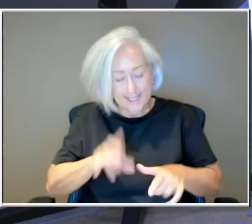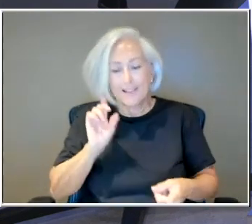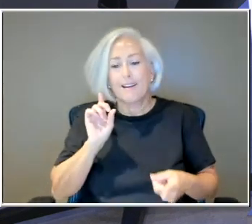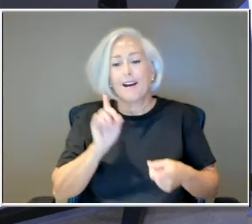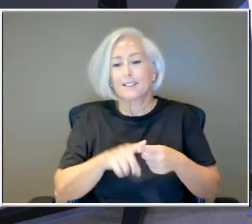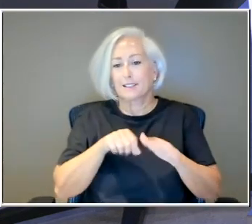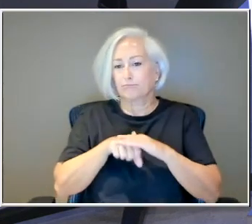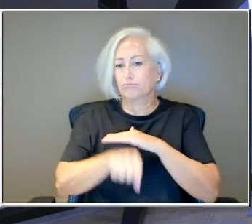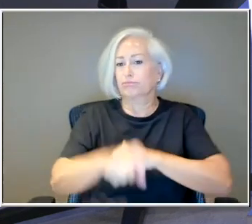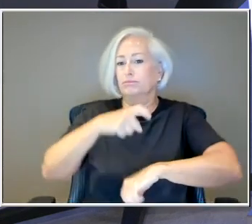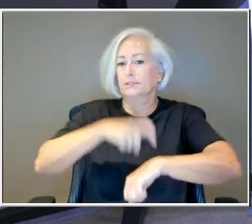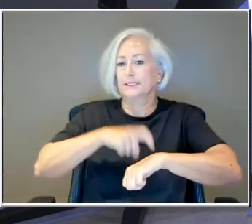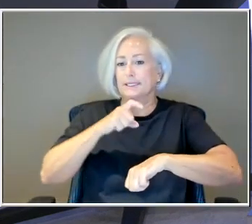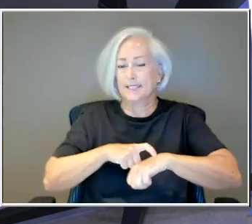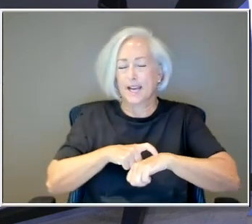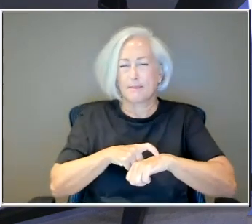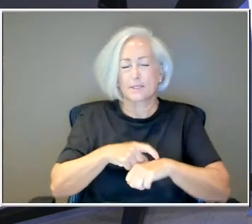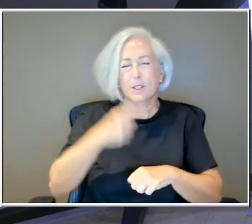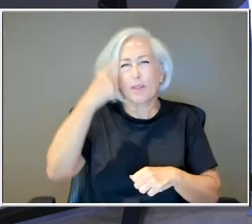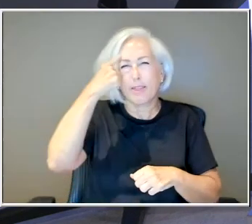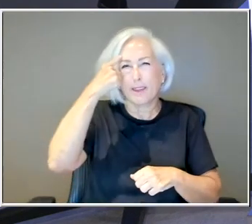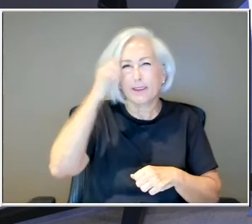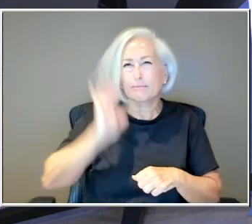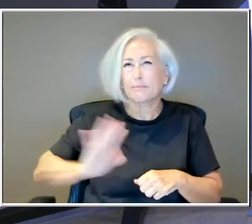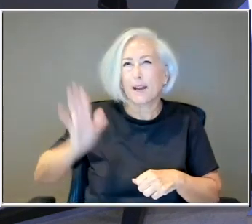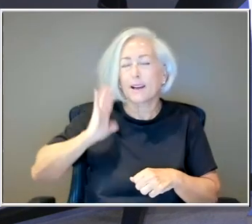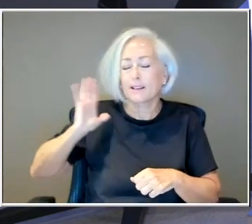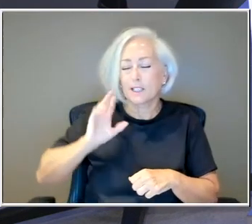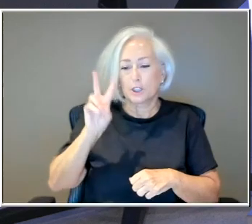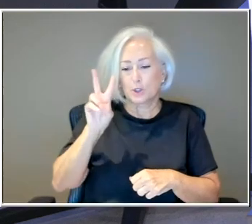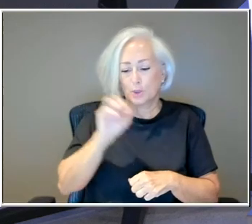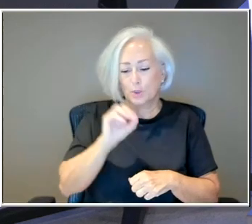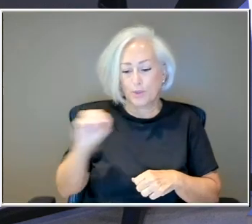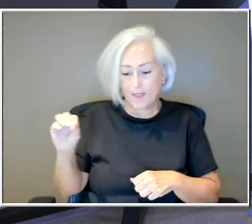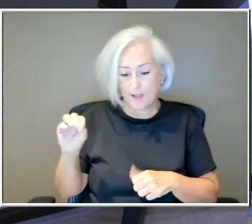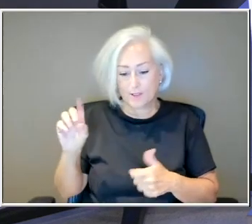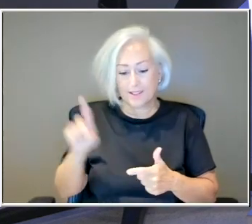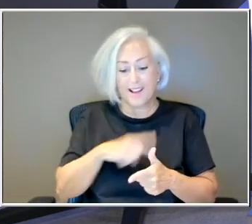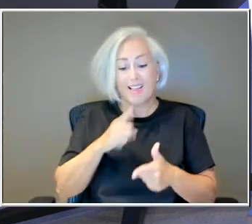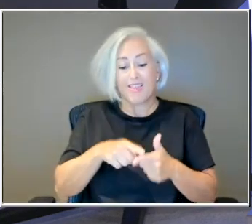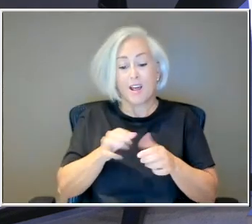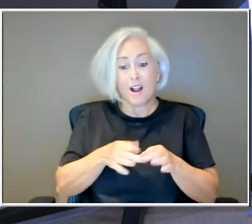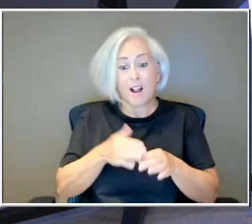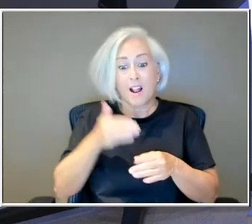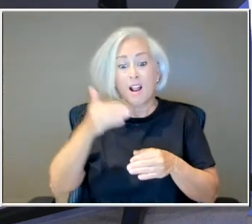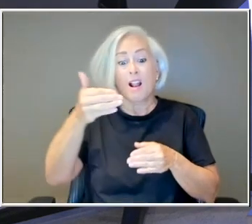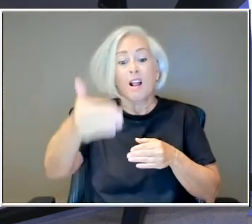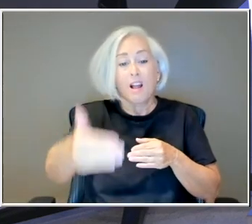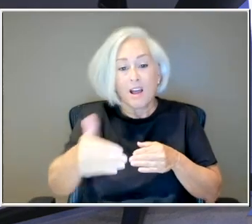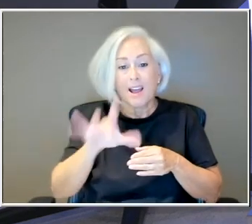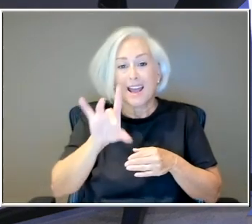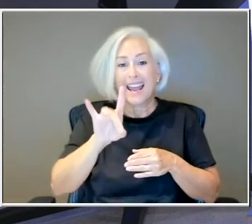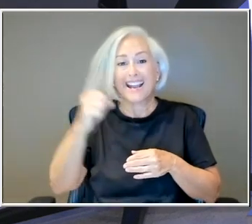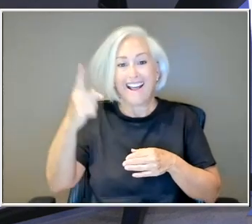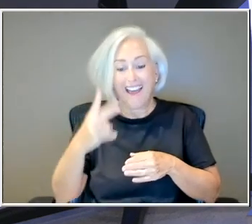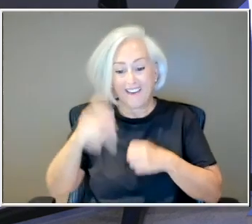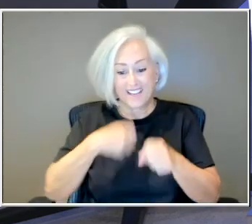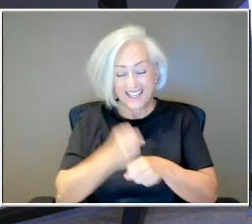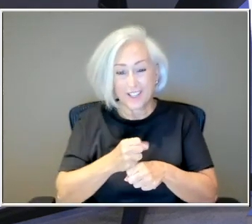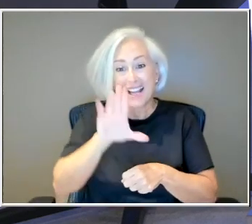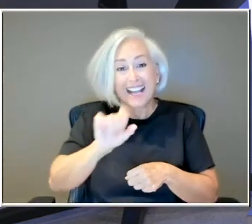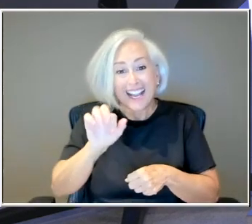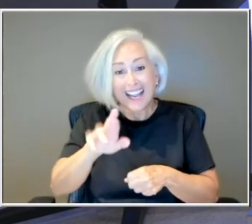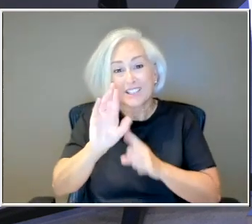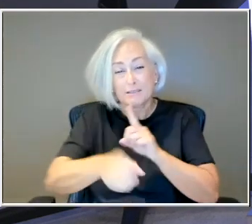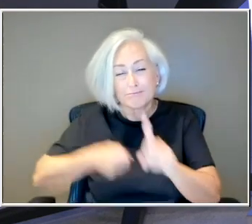that was 2000. Yes. And then you fast forward 8.5 years and the cancer comes back. So Dr. Shunay, is that typical